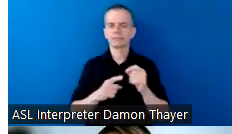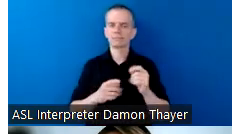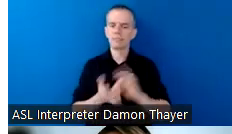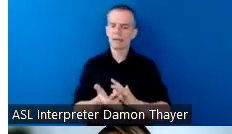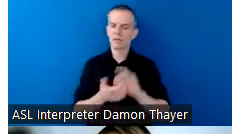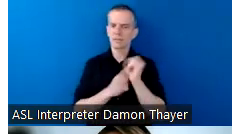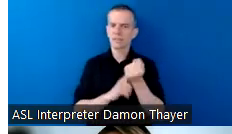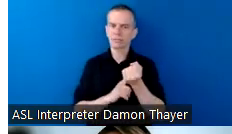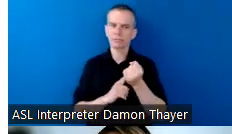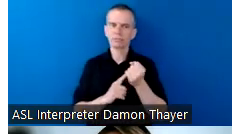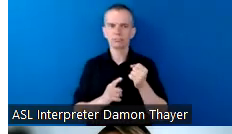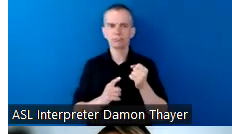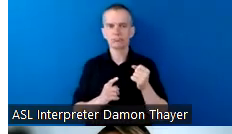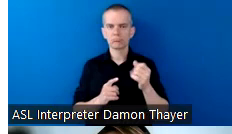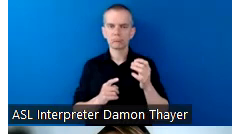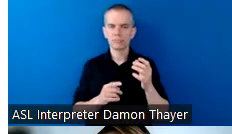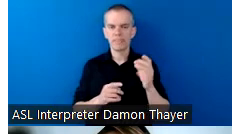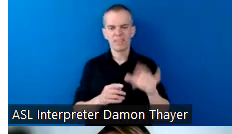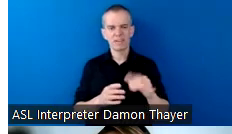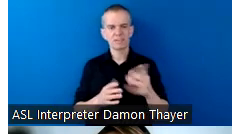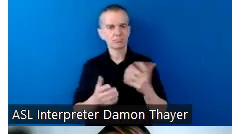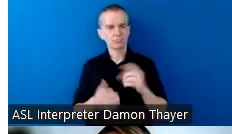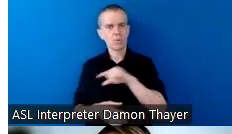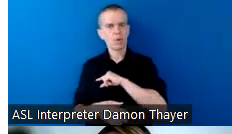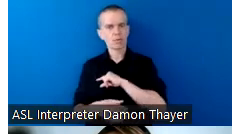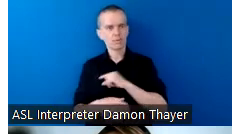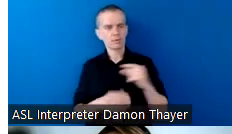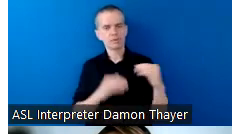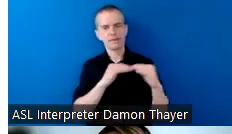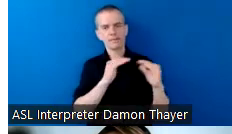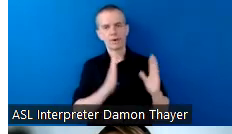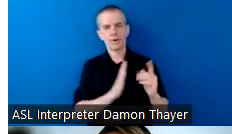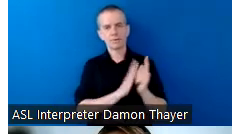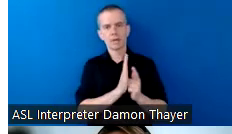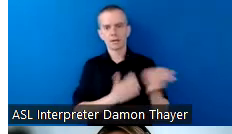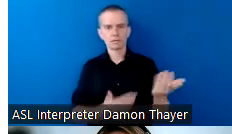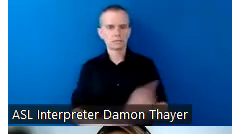fall under the Fair Housing Act definition of disability.